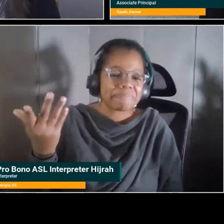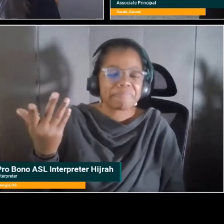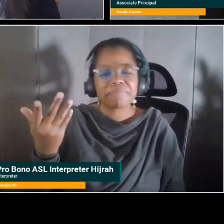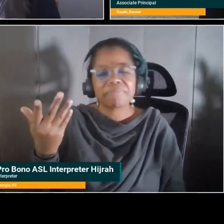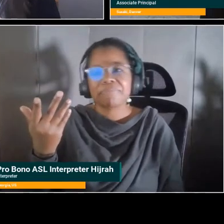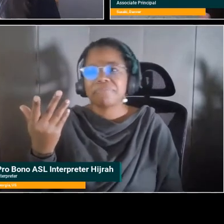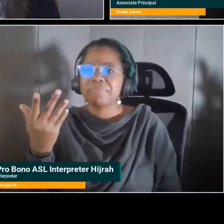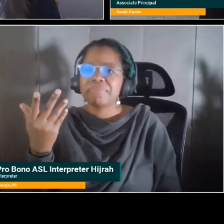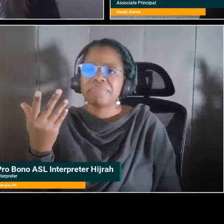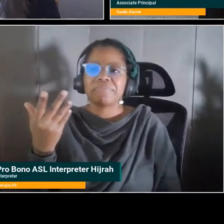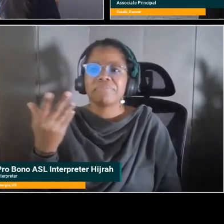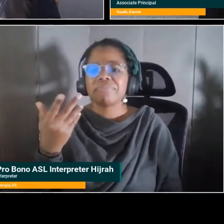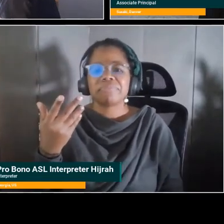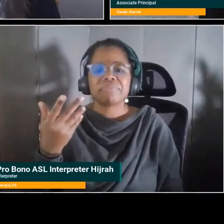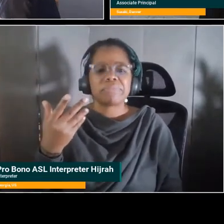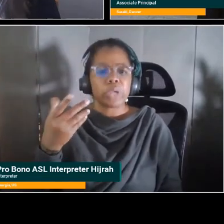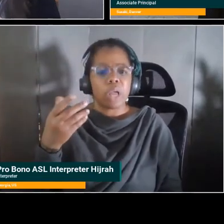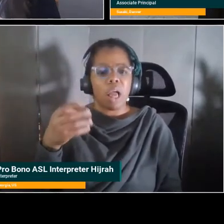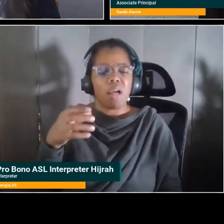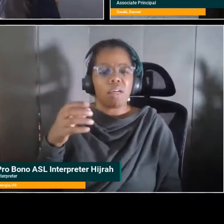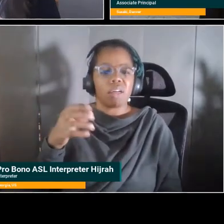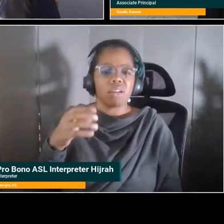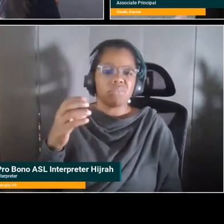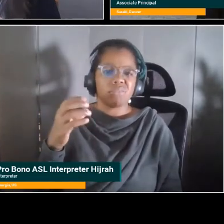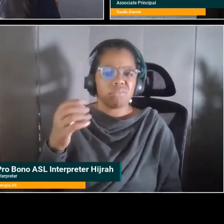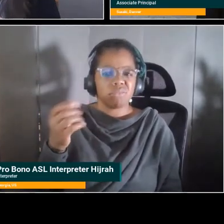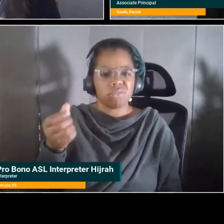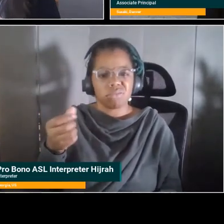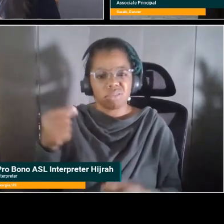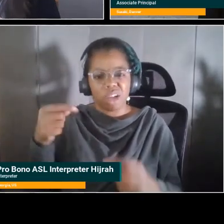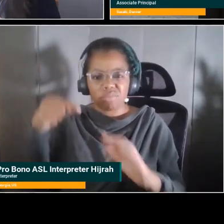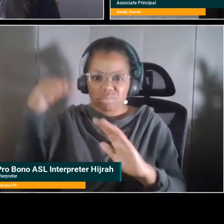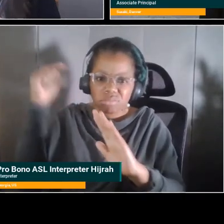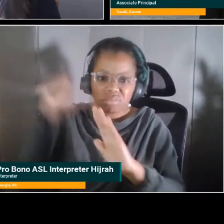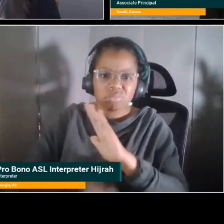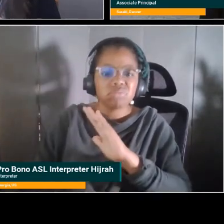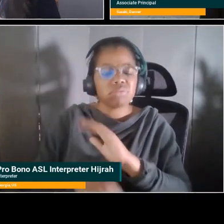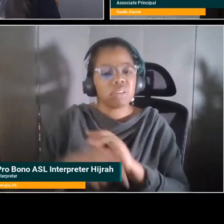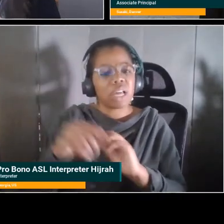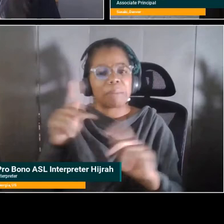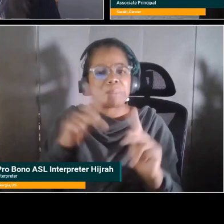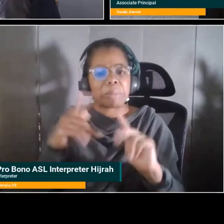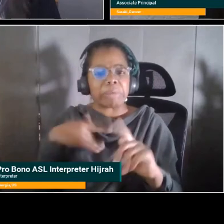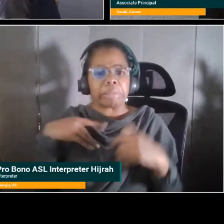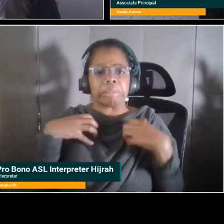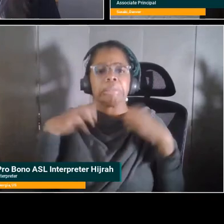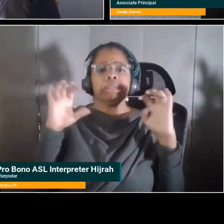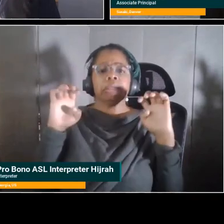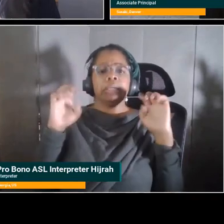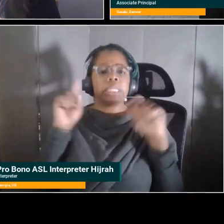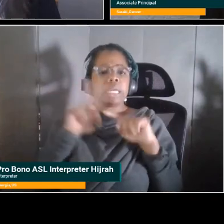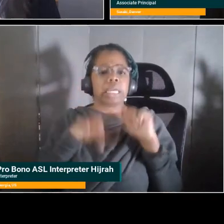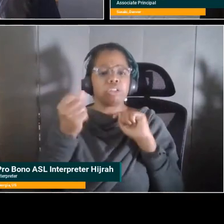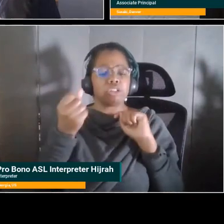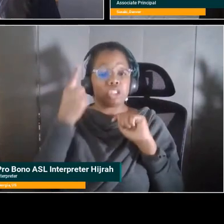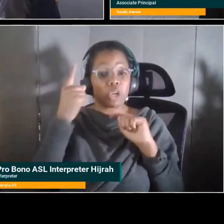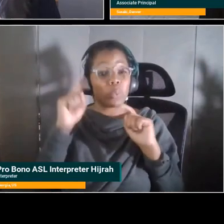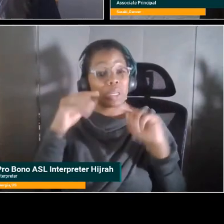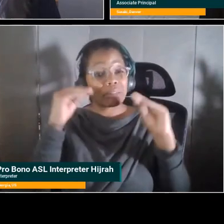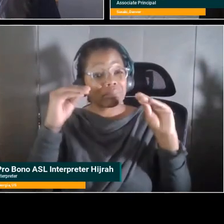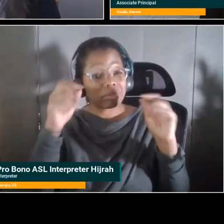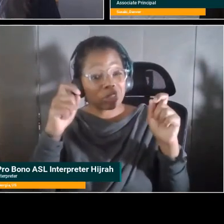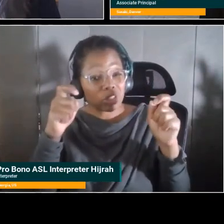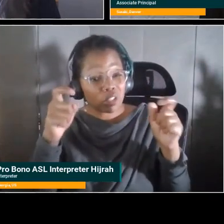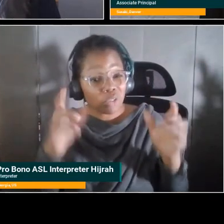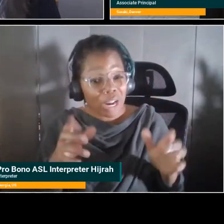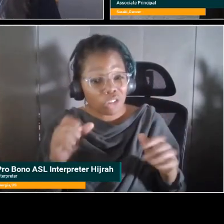so academic that it's hard for every person to understand. And that means we need to educate the directors of the